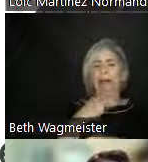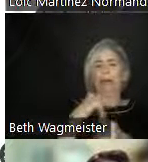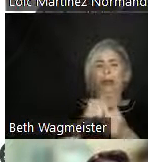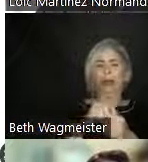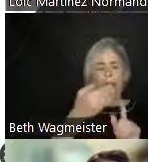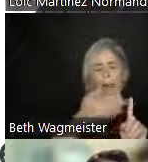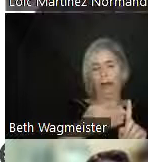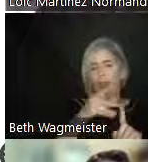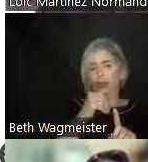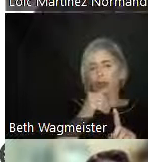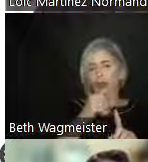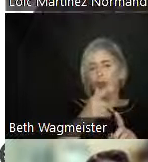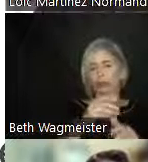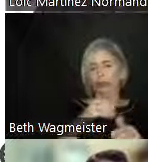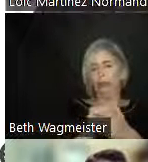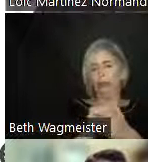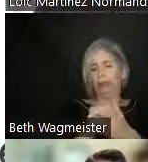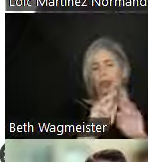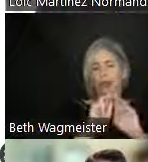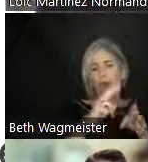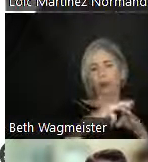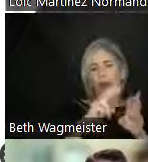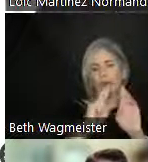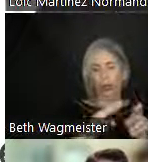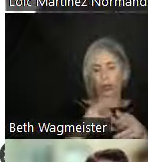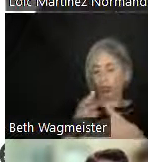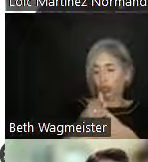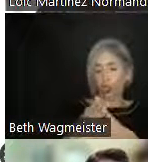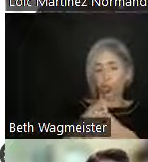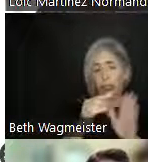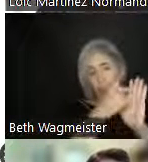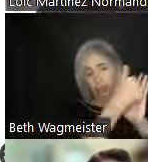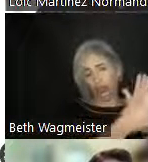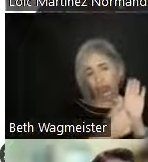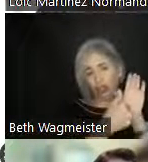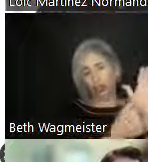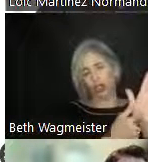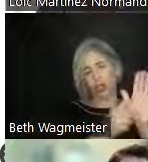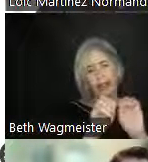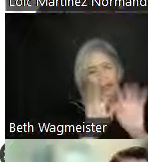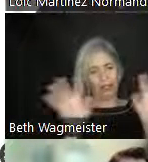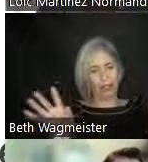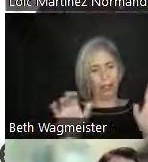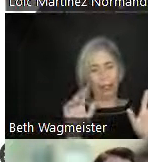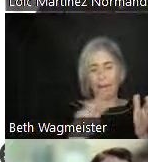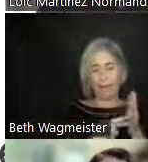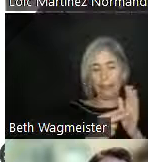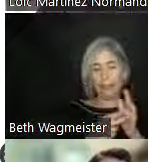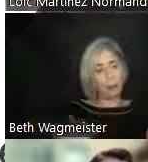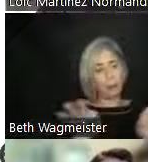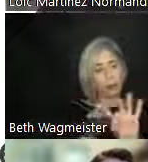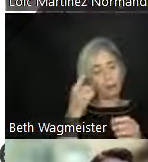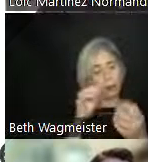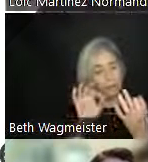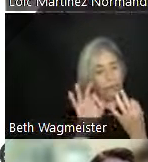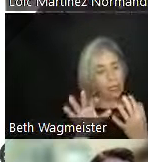who was submitted the report, that sharing is clearly outlined. Because that's something that's important for feedback, for managing that